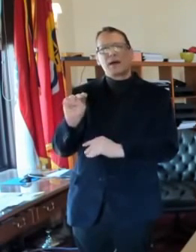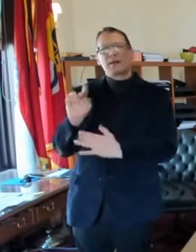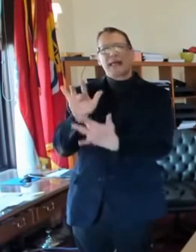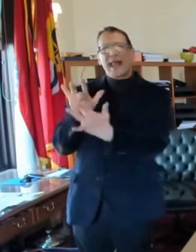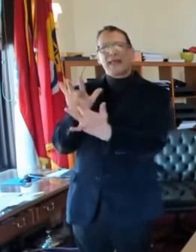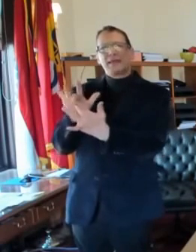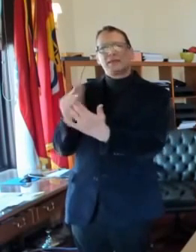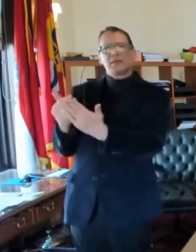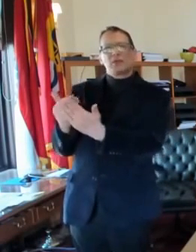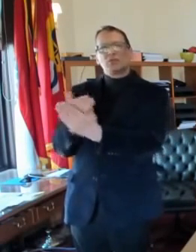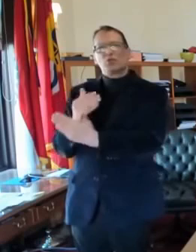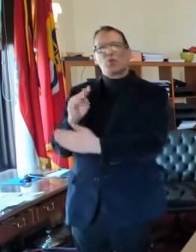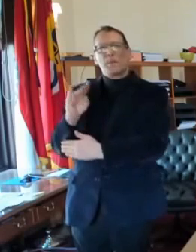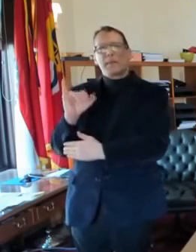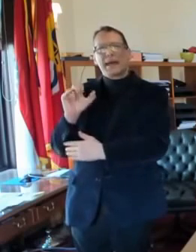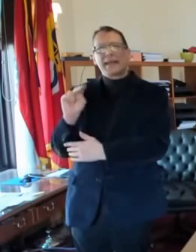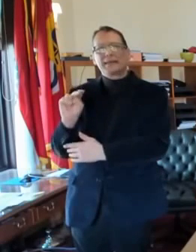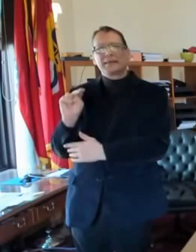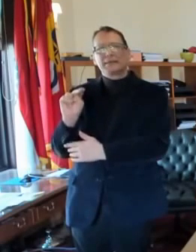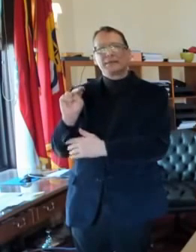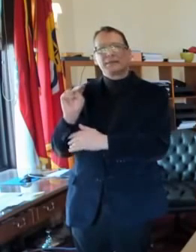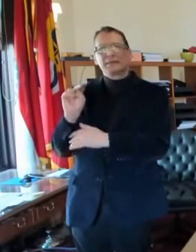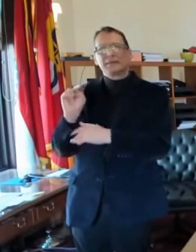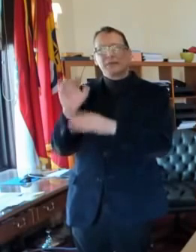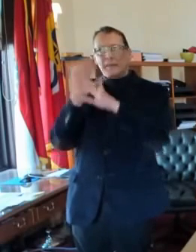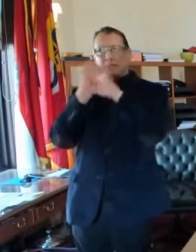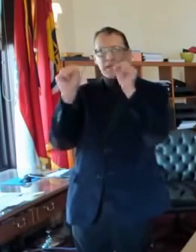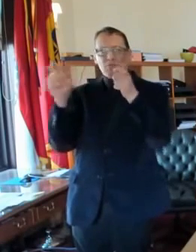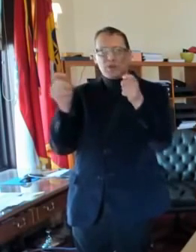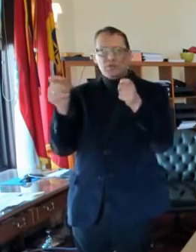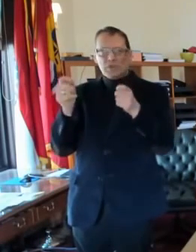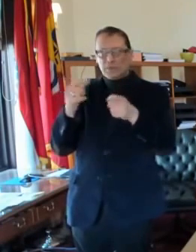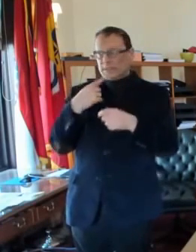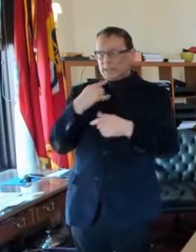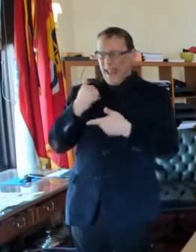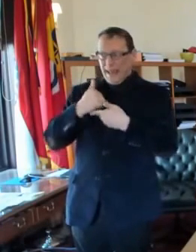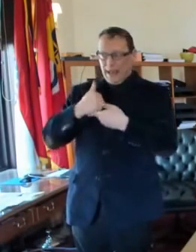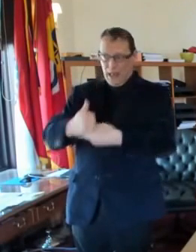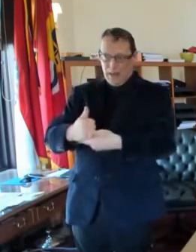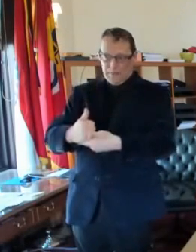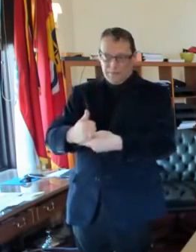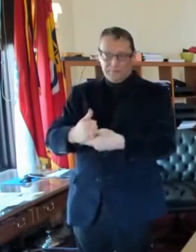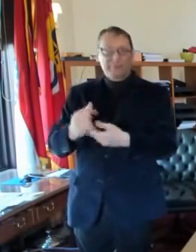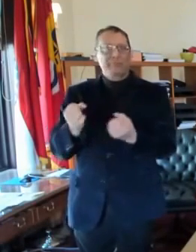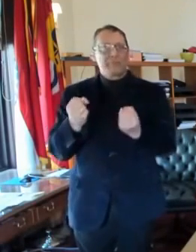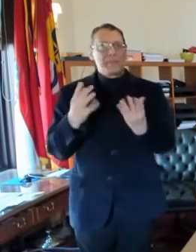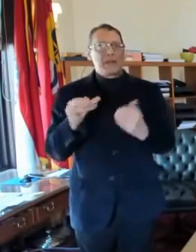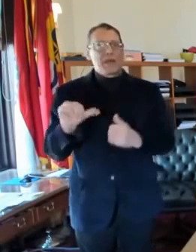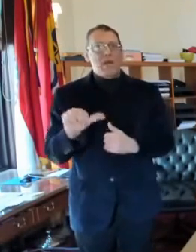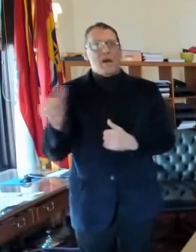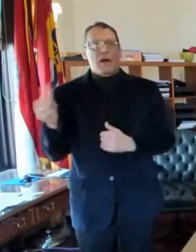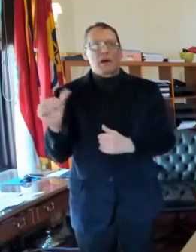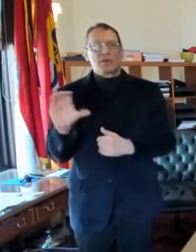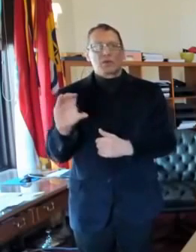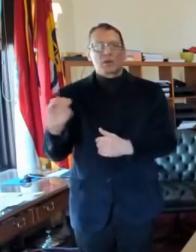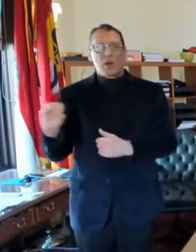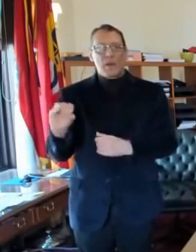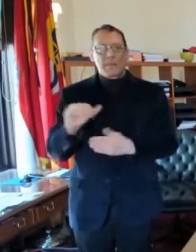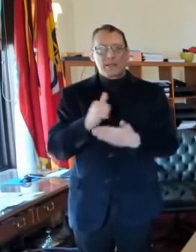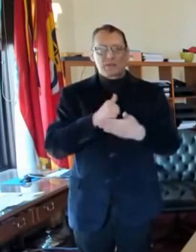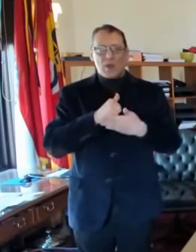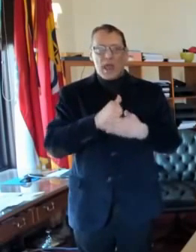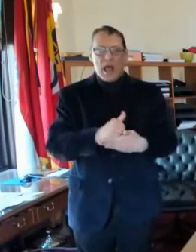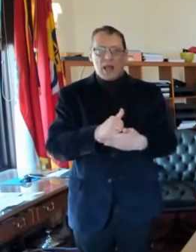Biden administration and said, hey, maybe we can help you with some of the logistics. I know that many other companies are also helping with